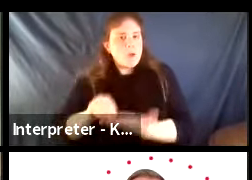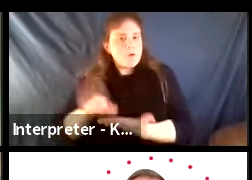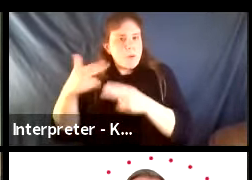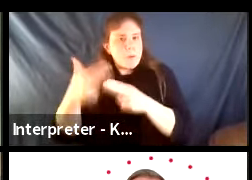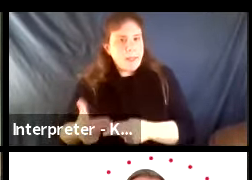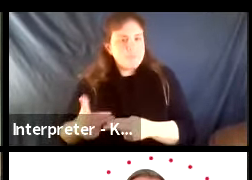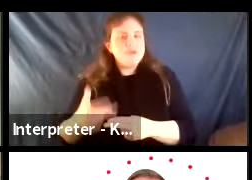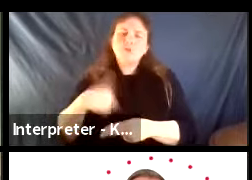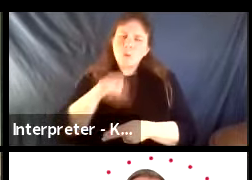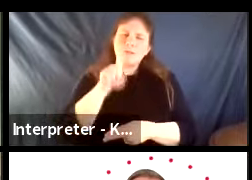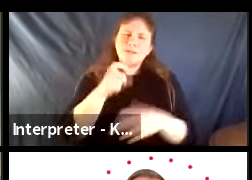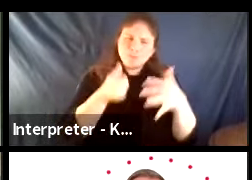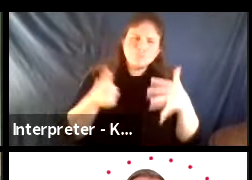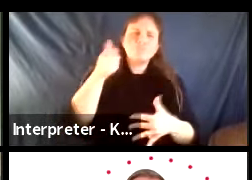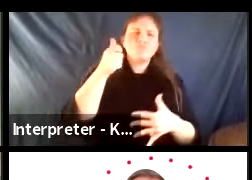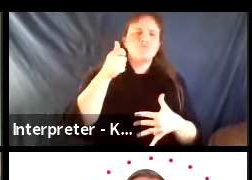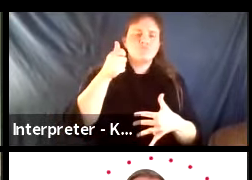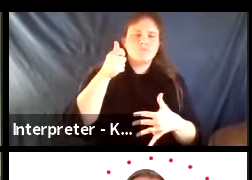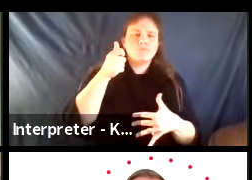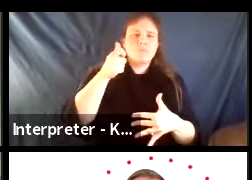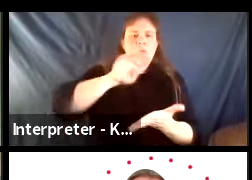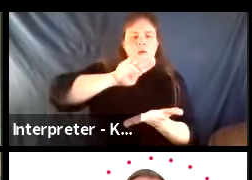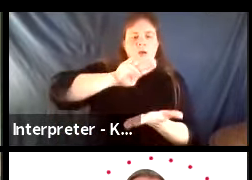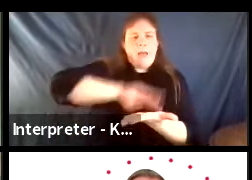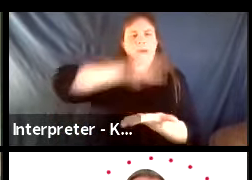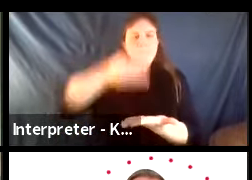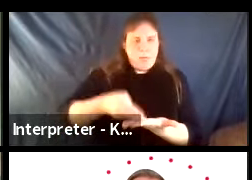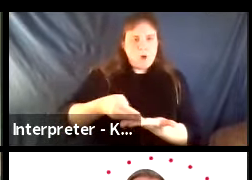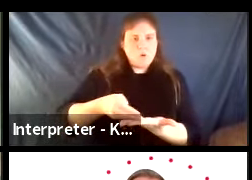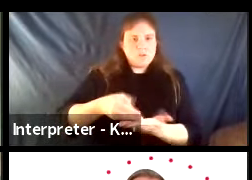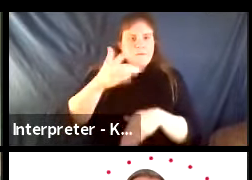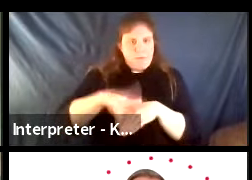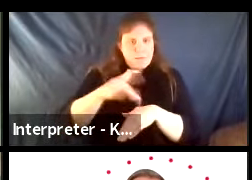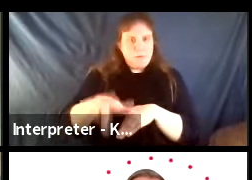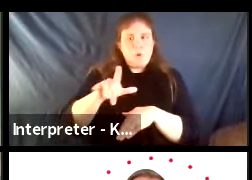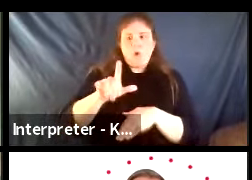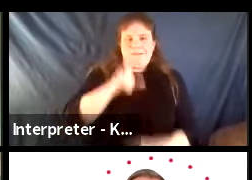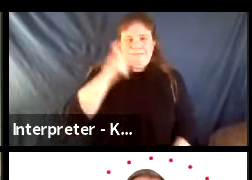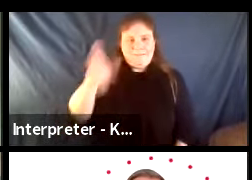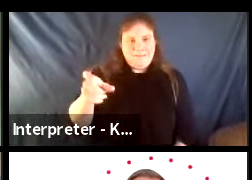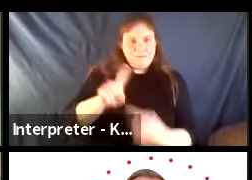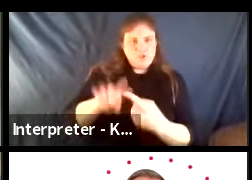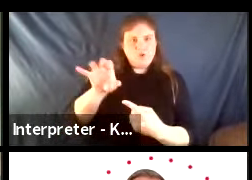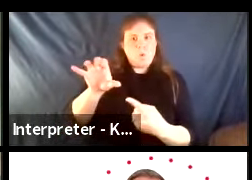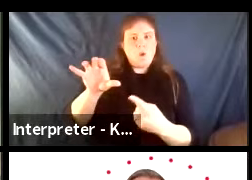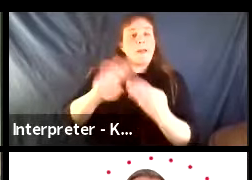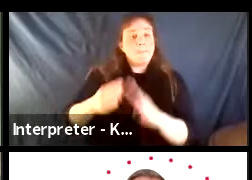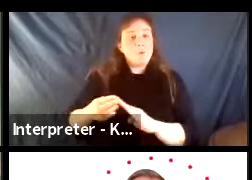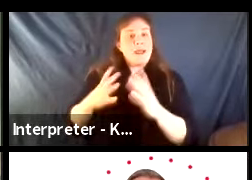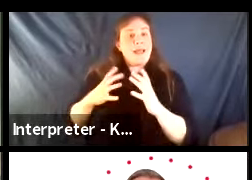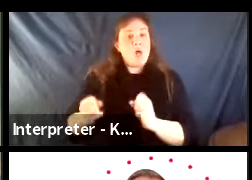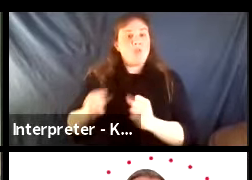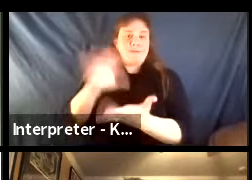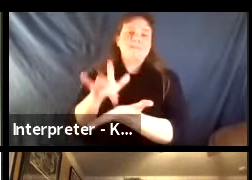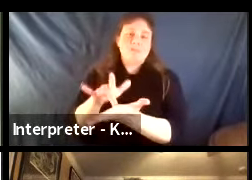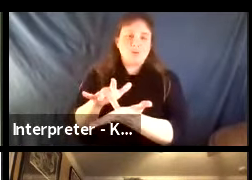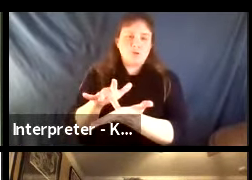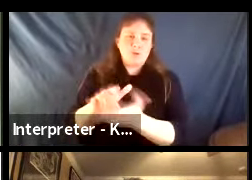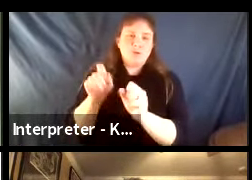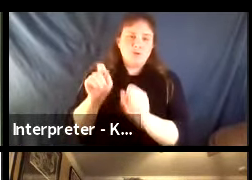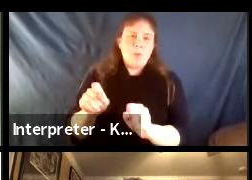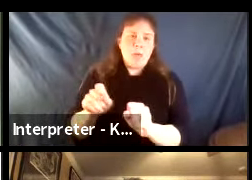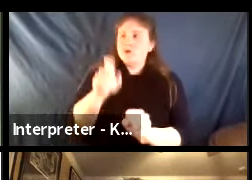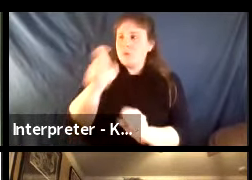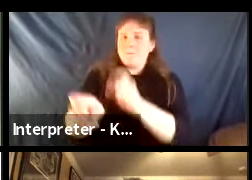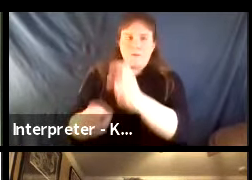prioritize allocation of the vaccines for our community health center population, and then also thinking about